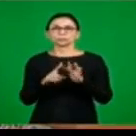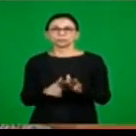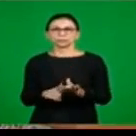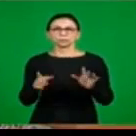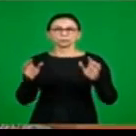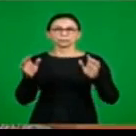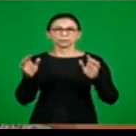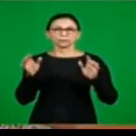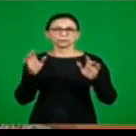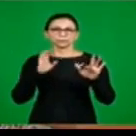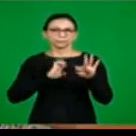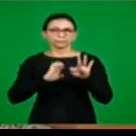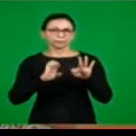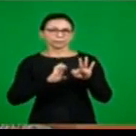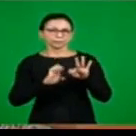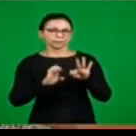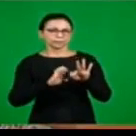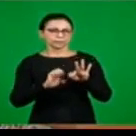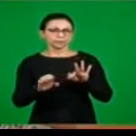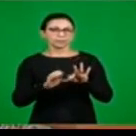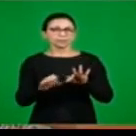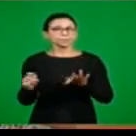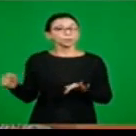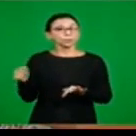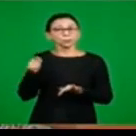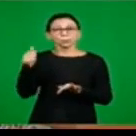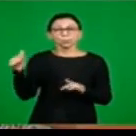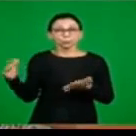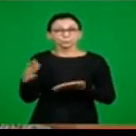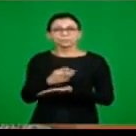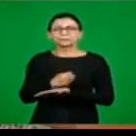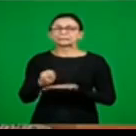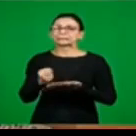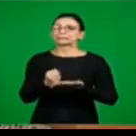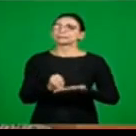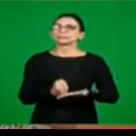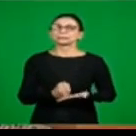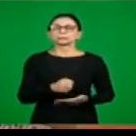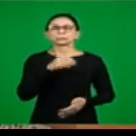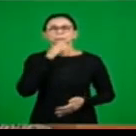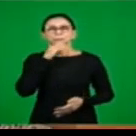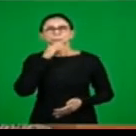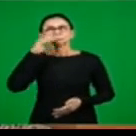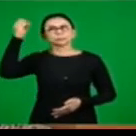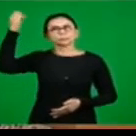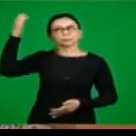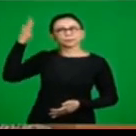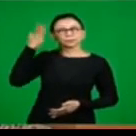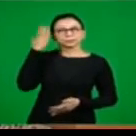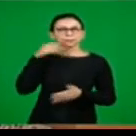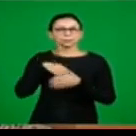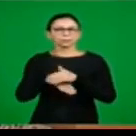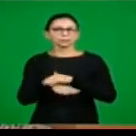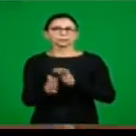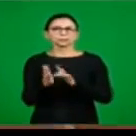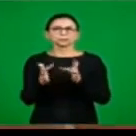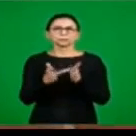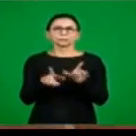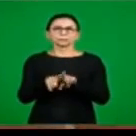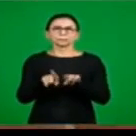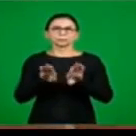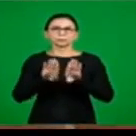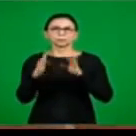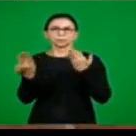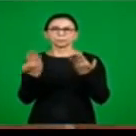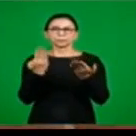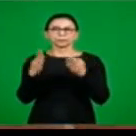of this last hour, the church of Philadelphia, which is coming close to the rapture, needs to keep the knowledge and revelation in Jesus,